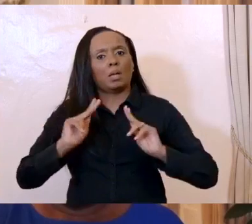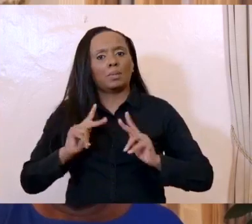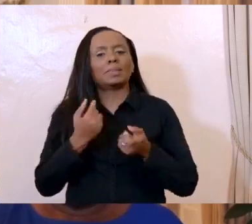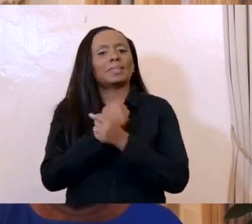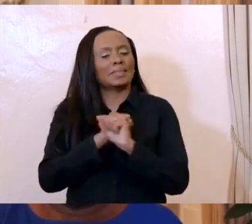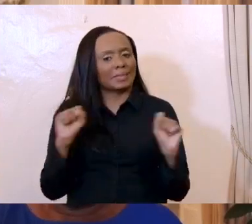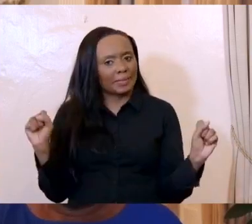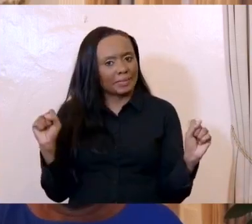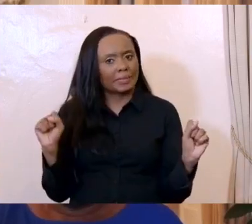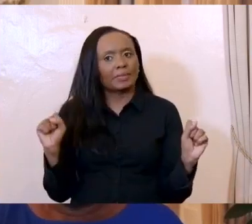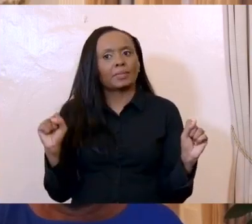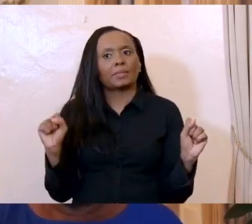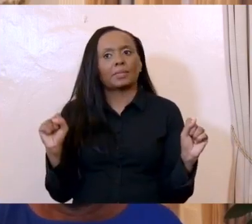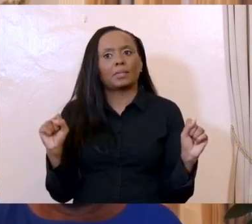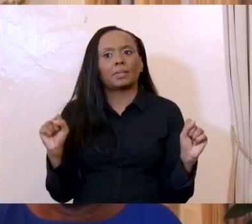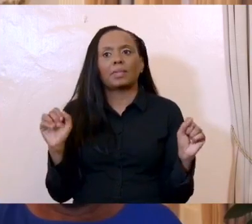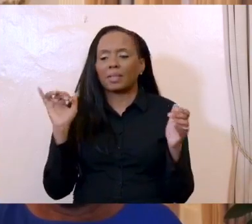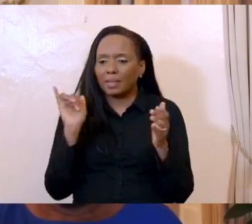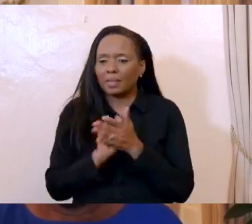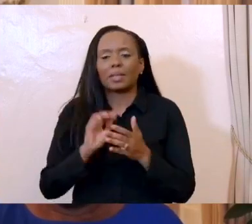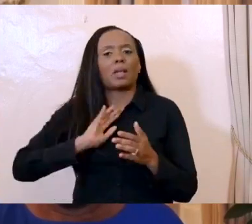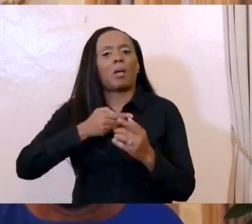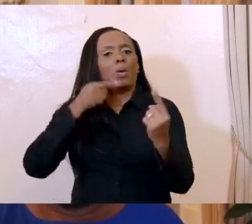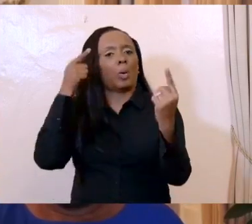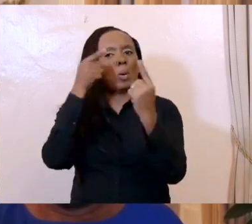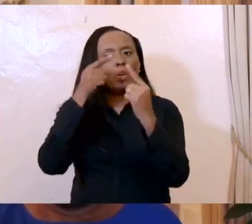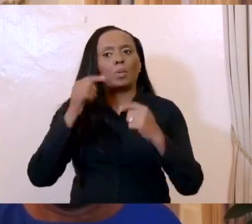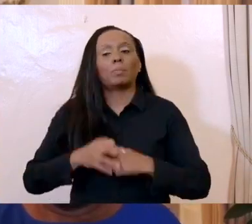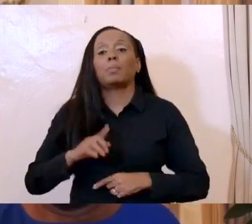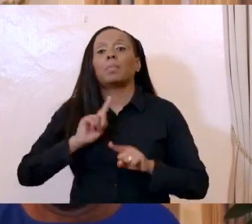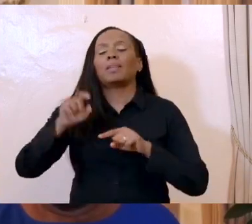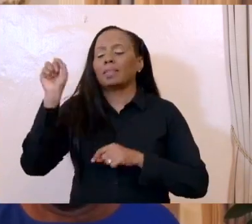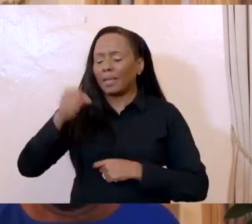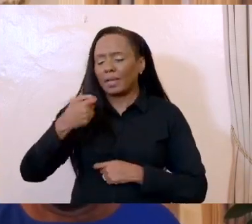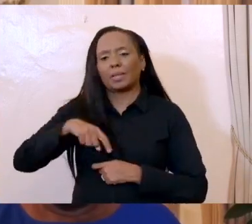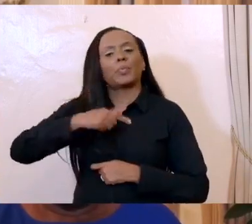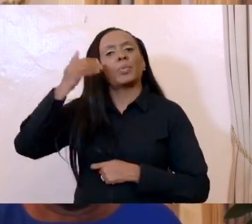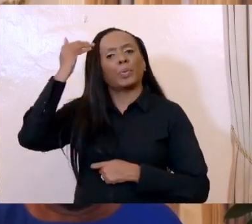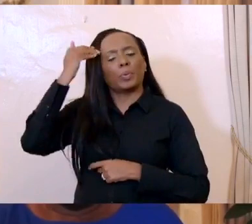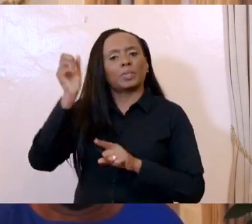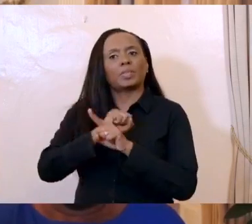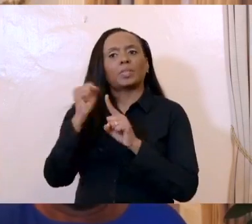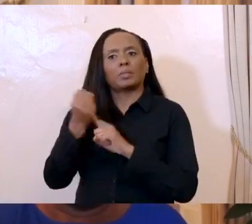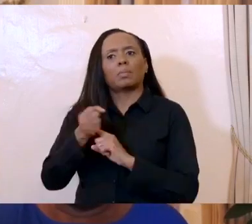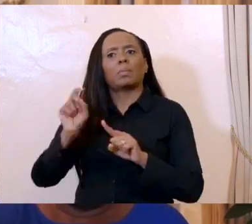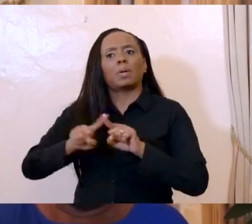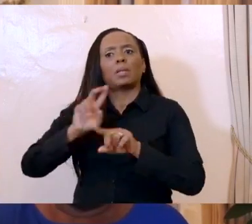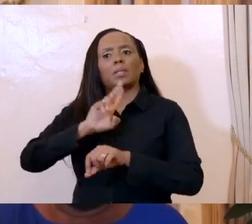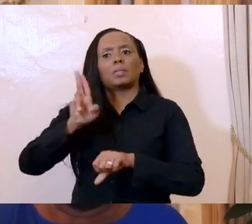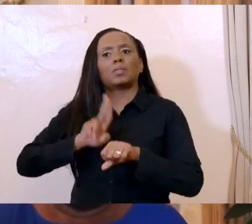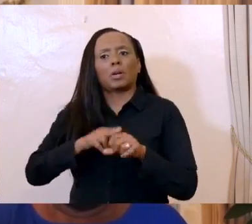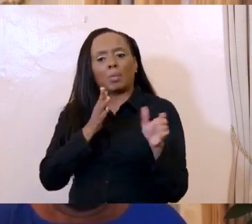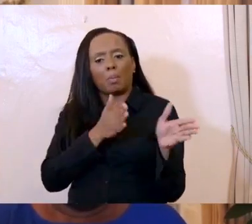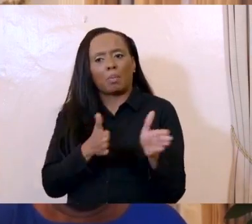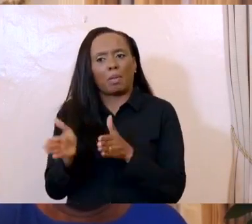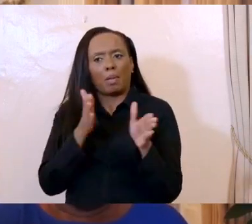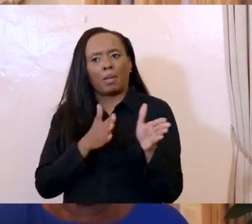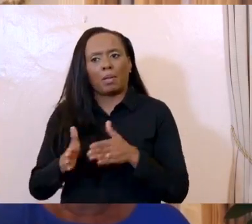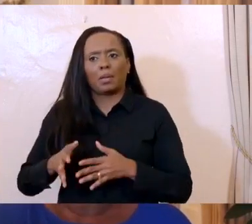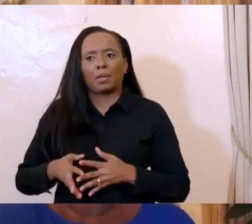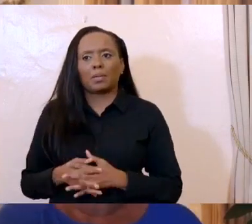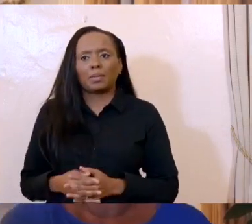that is really what we are doing at this point in time. But the answer is yes, but we are following the normal procedures and doing what has to be